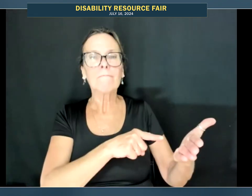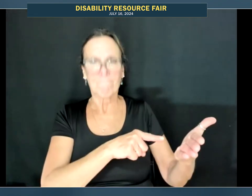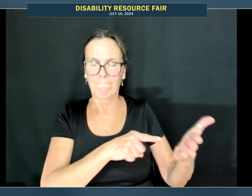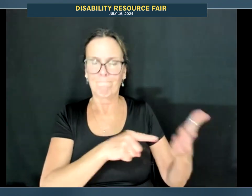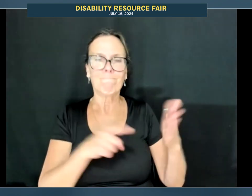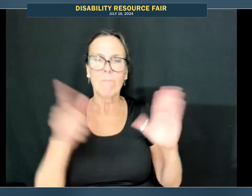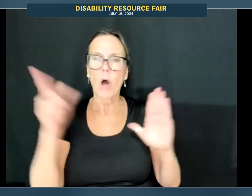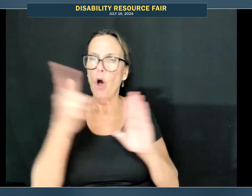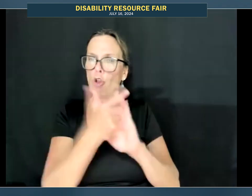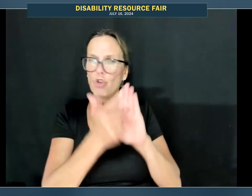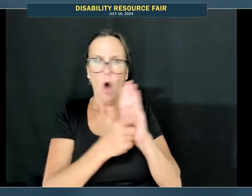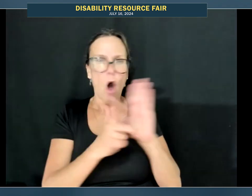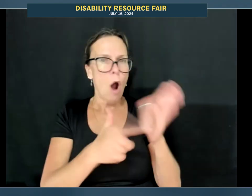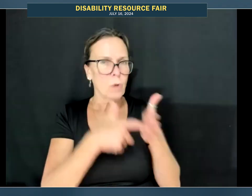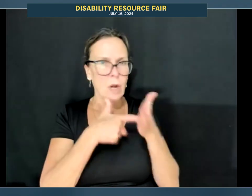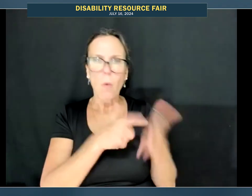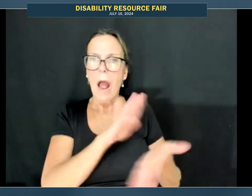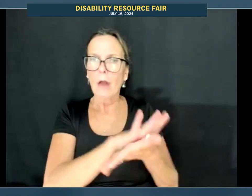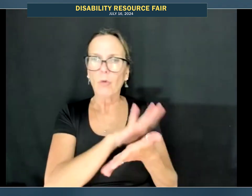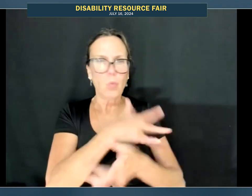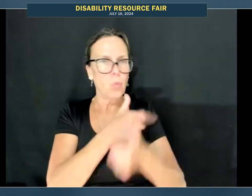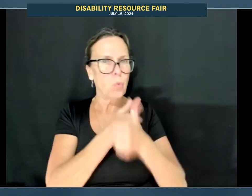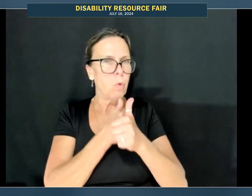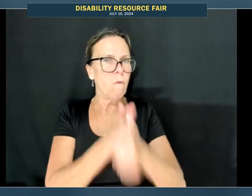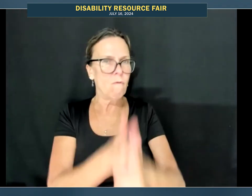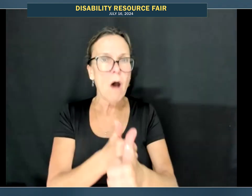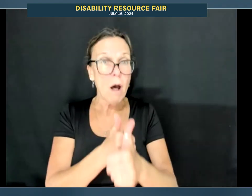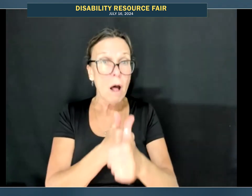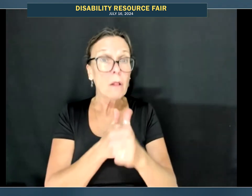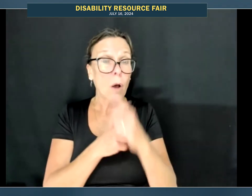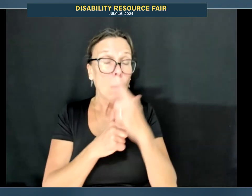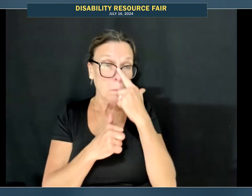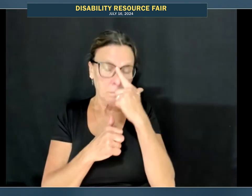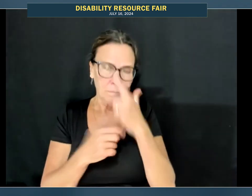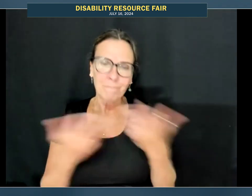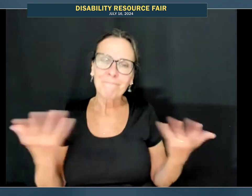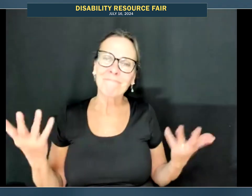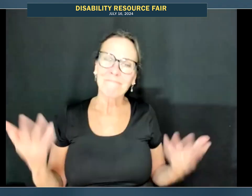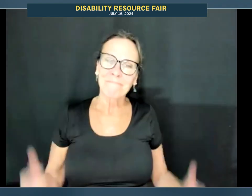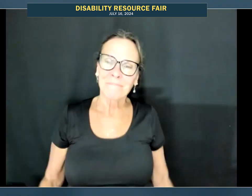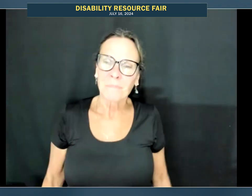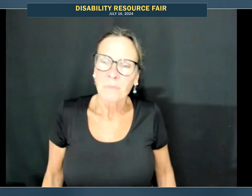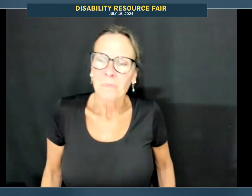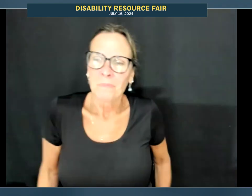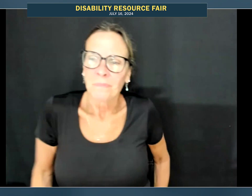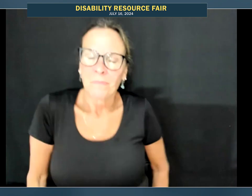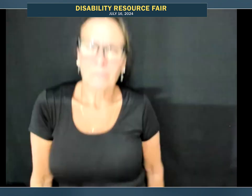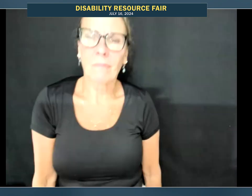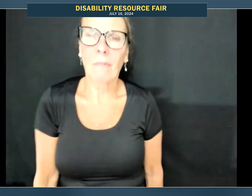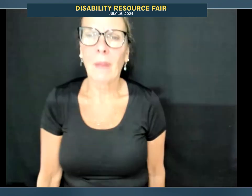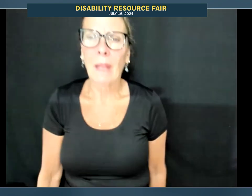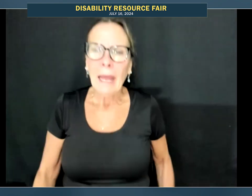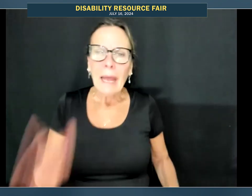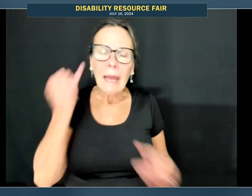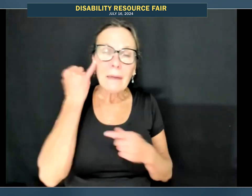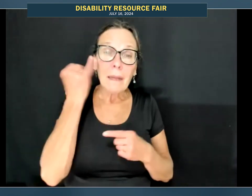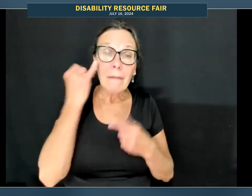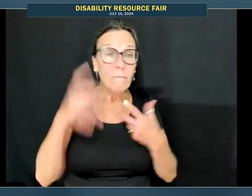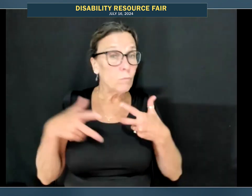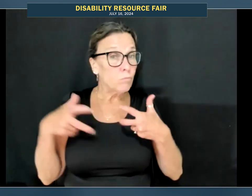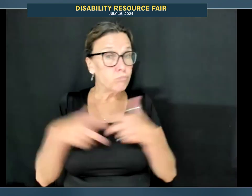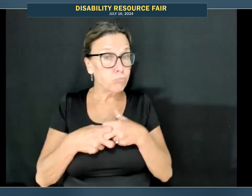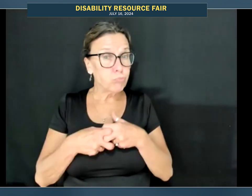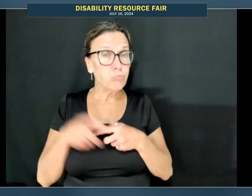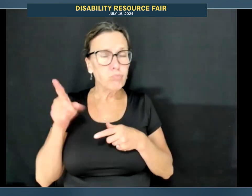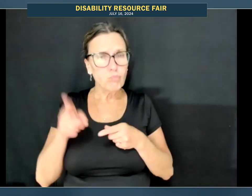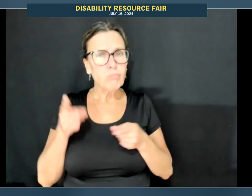regulations and laws. And if it isn't, there are mechanisms to